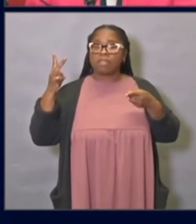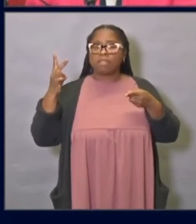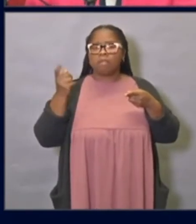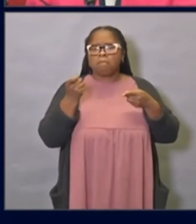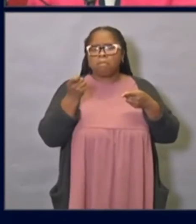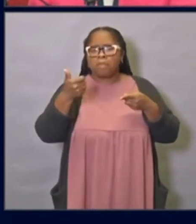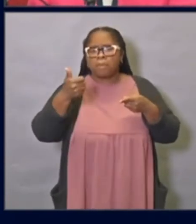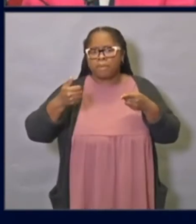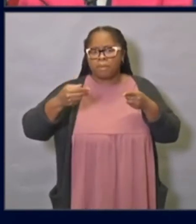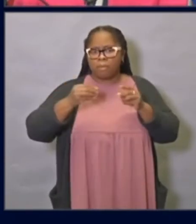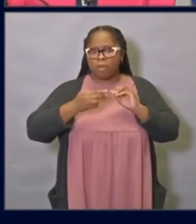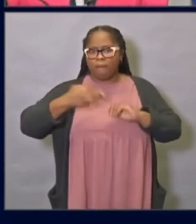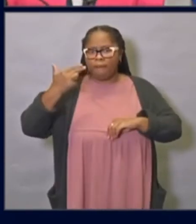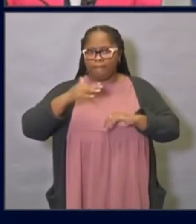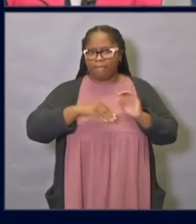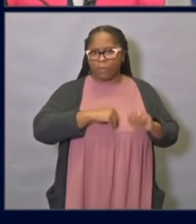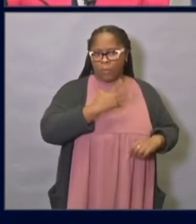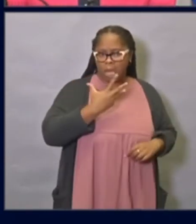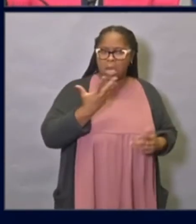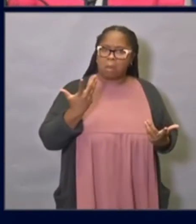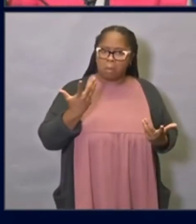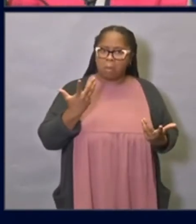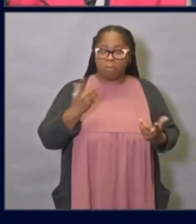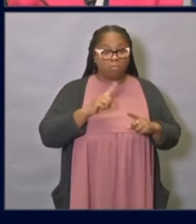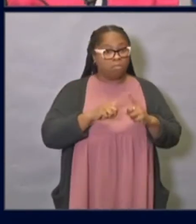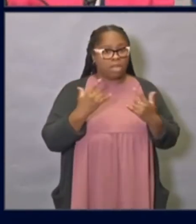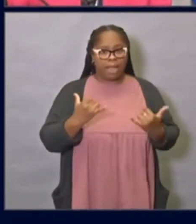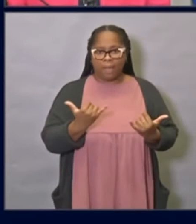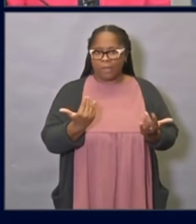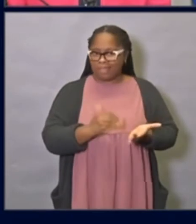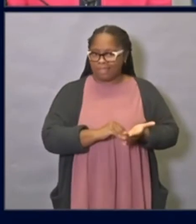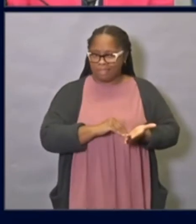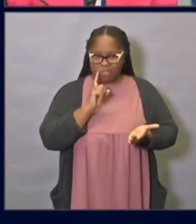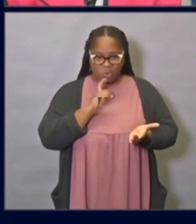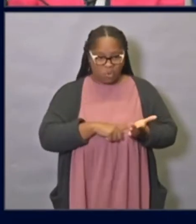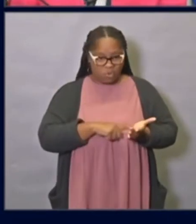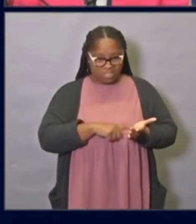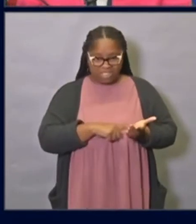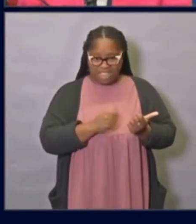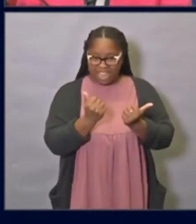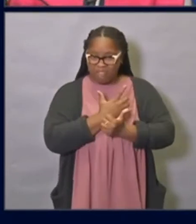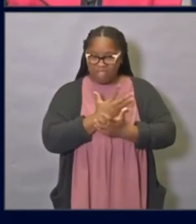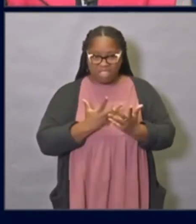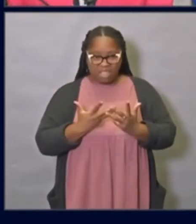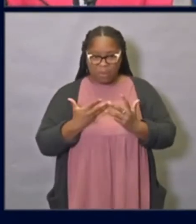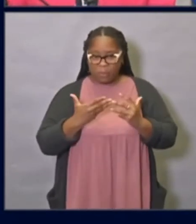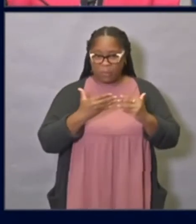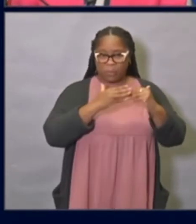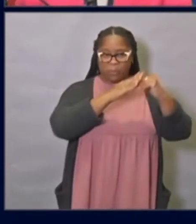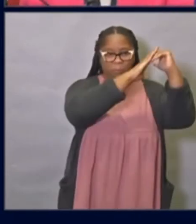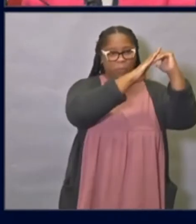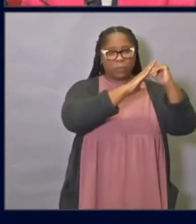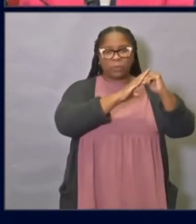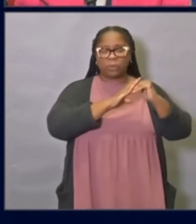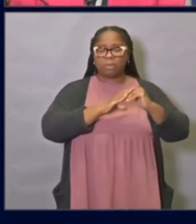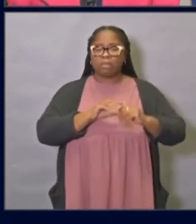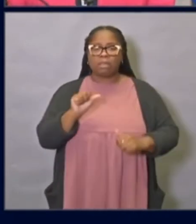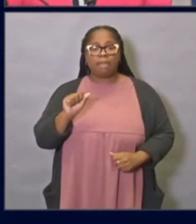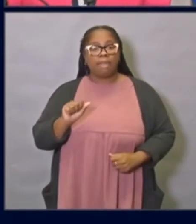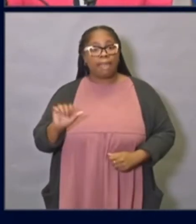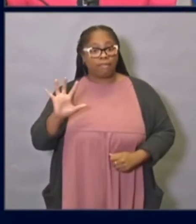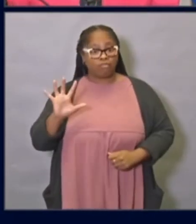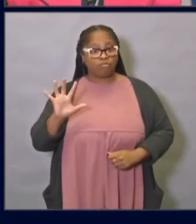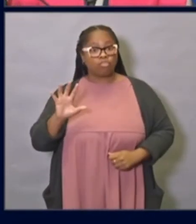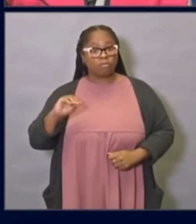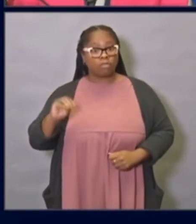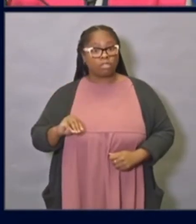slightly higher than that for white residents. But once again, all of the rates are going up. Asian rates, shown in blue,